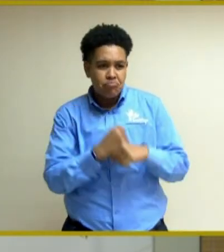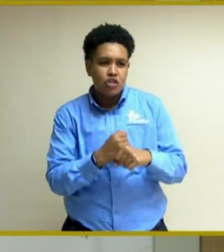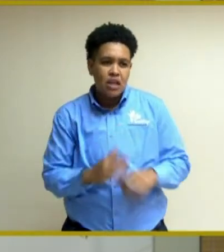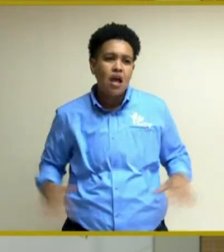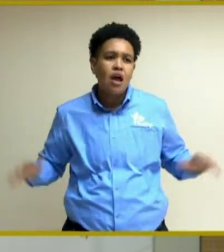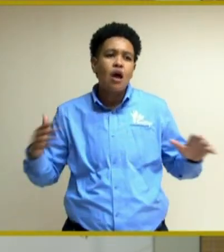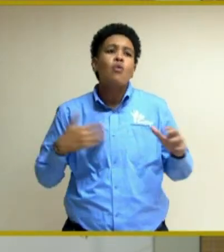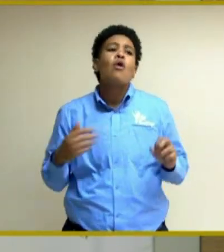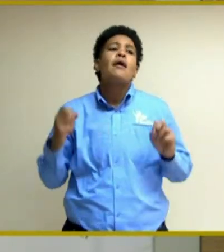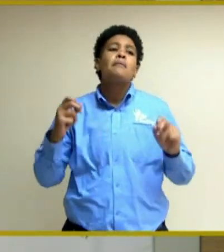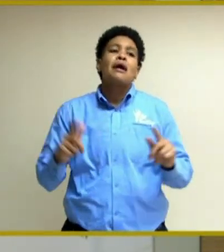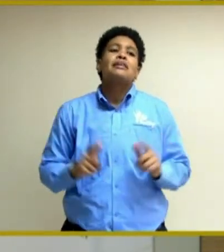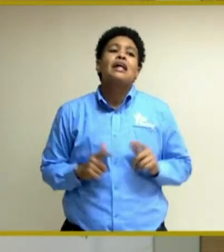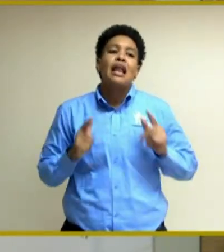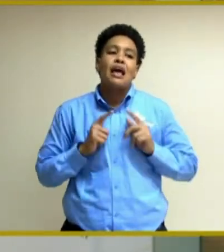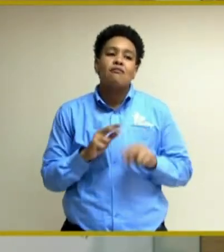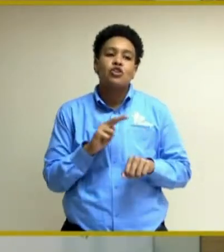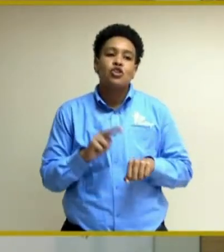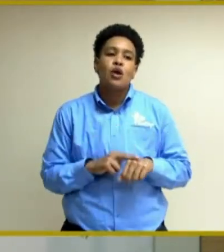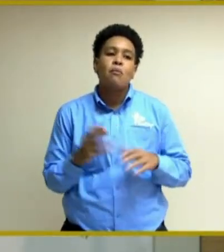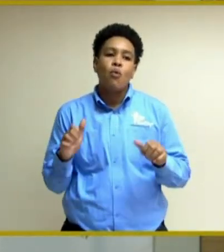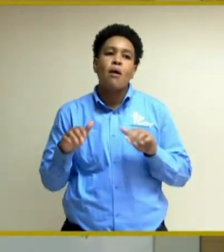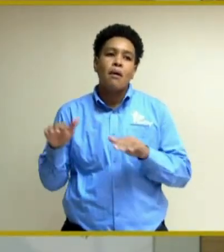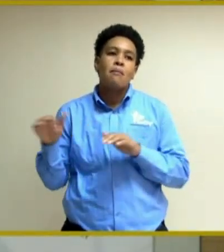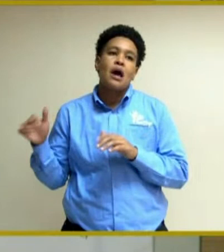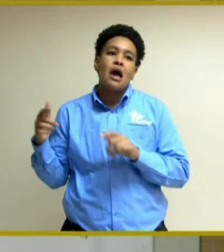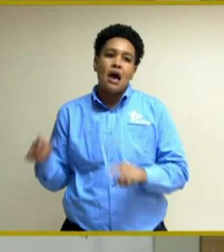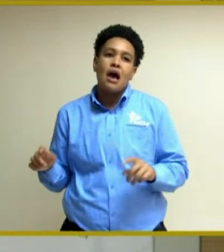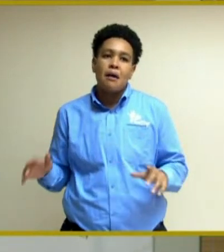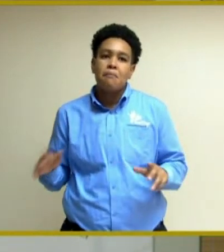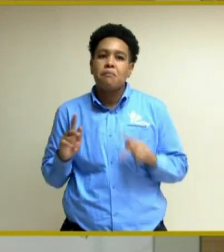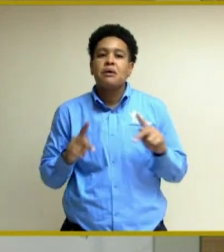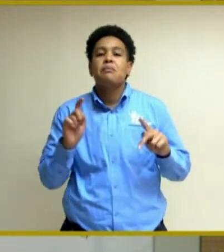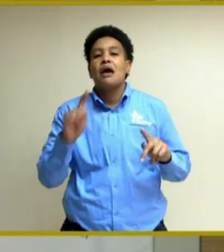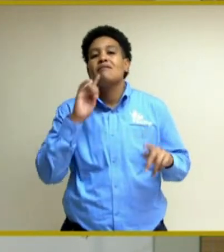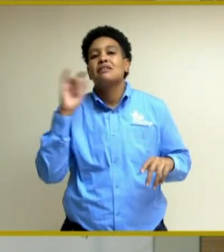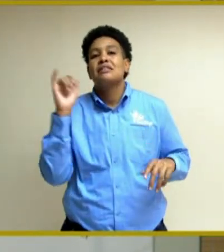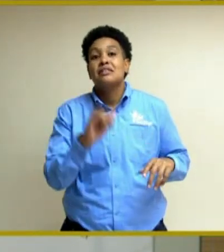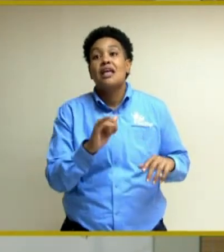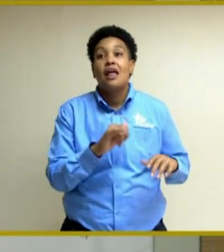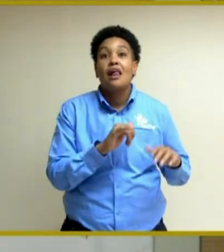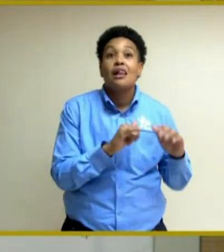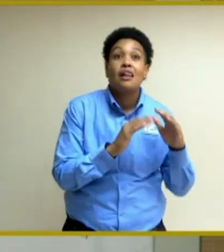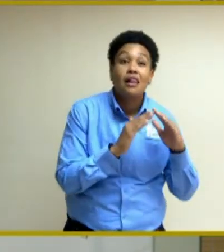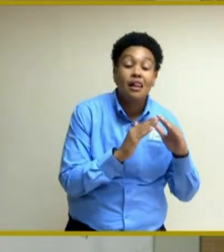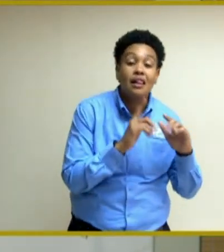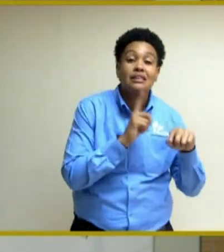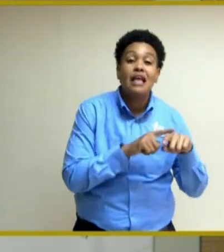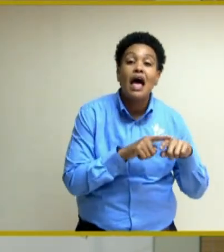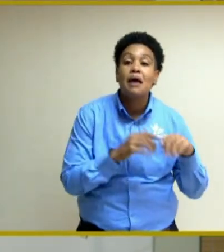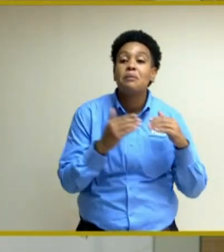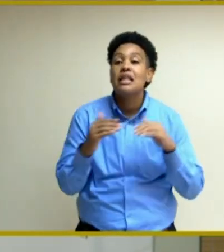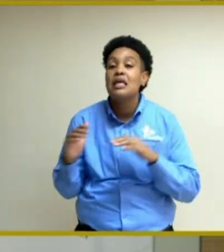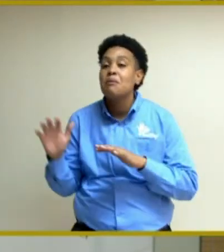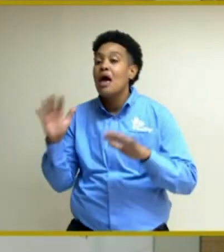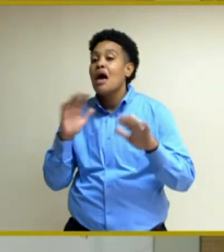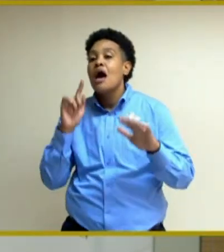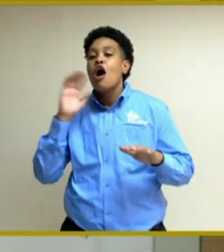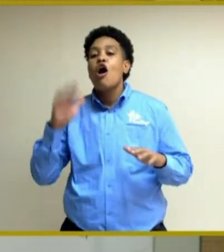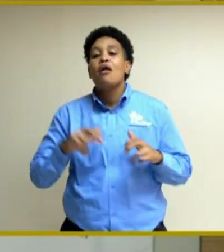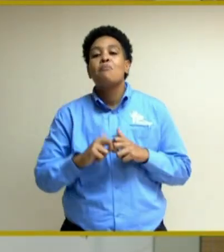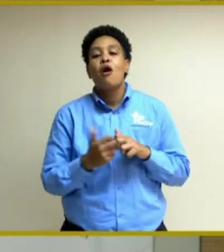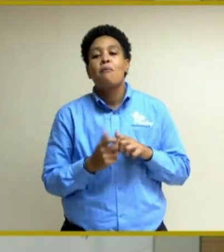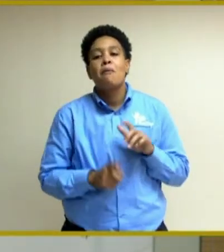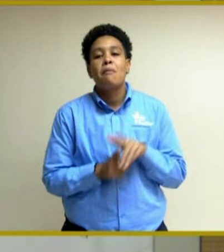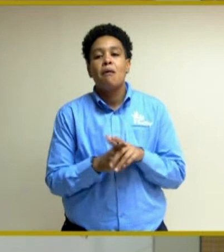want to go back to life as normal as possible. People have to be staying on lockdown, curfews, and all of those things.